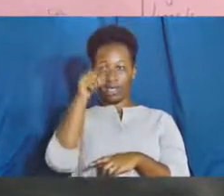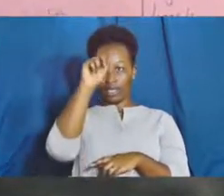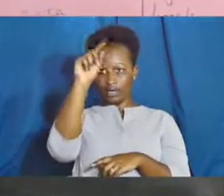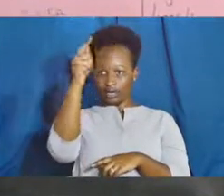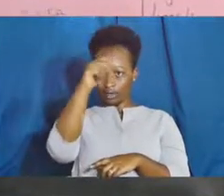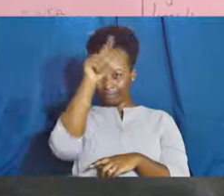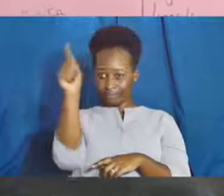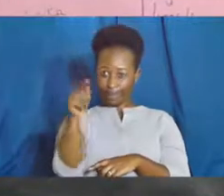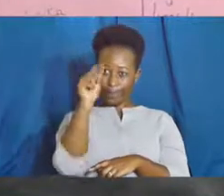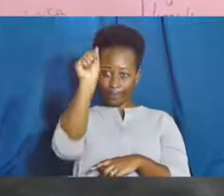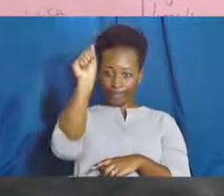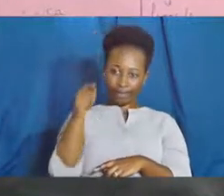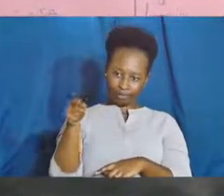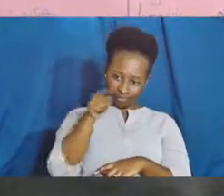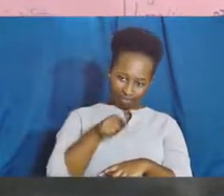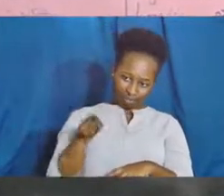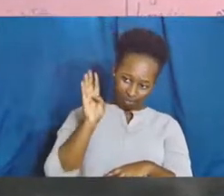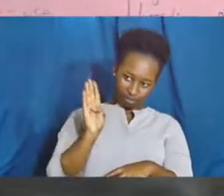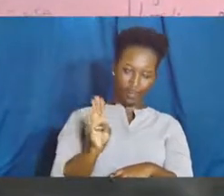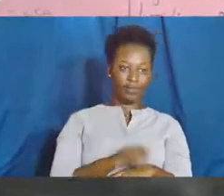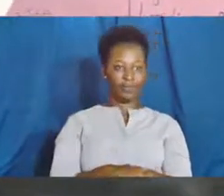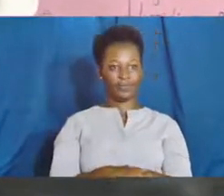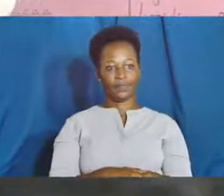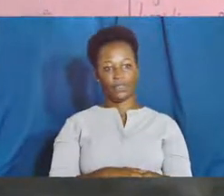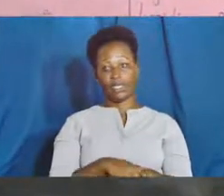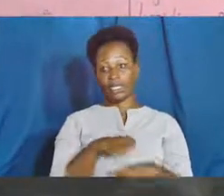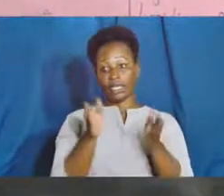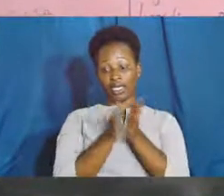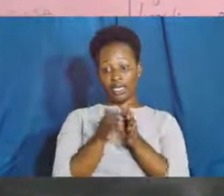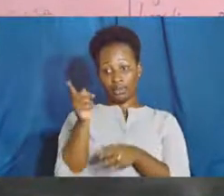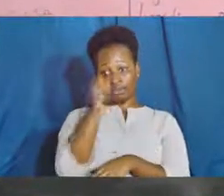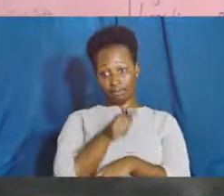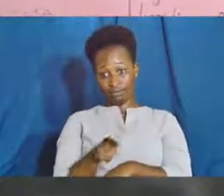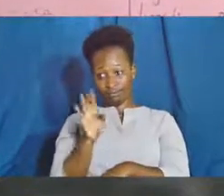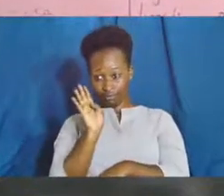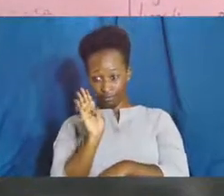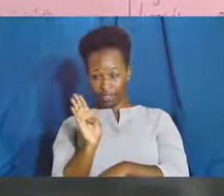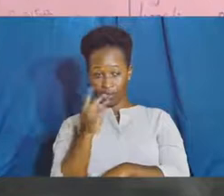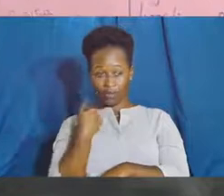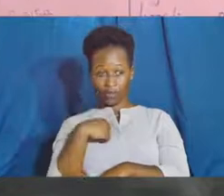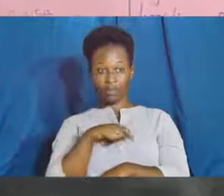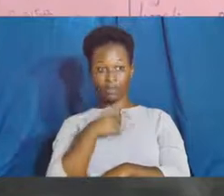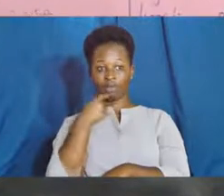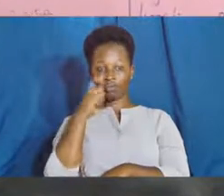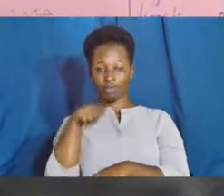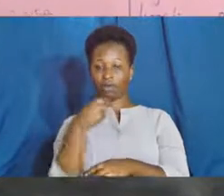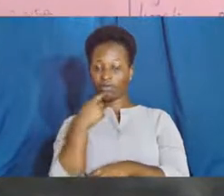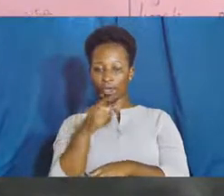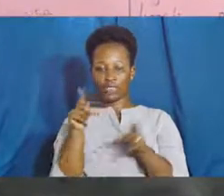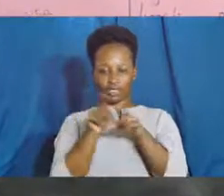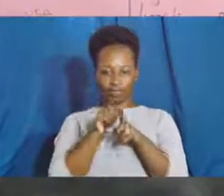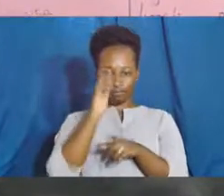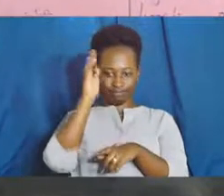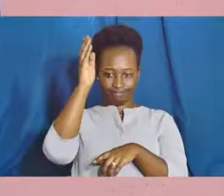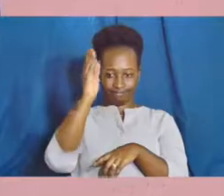A and B. And the direction here means that we set it to be this one. And